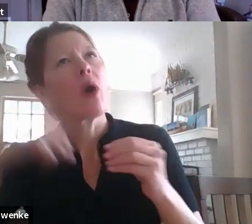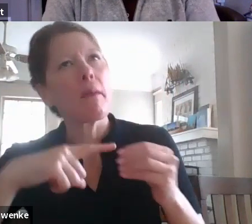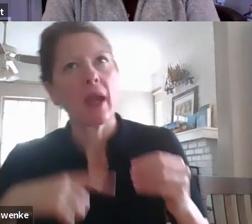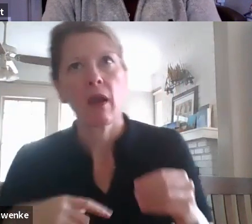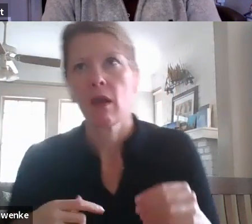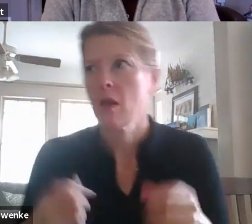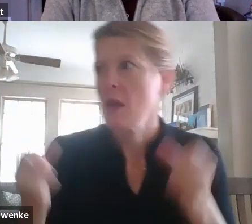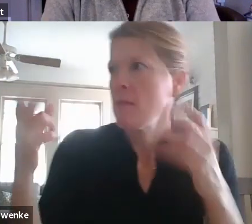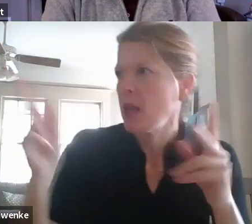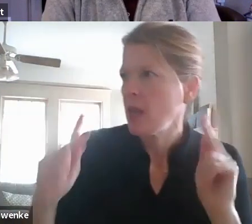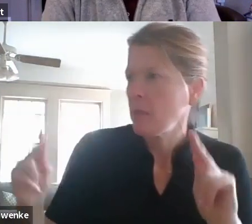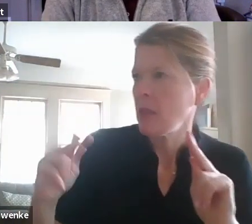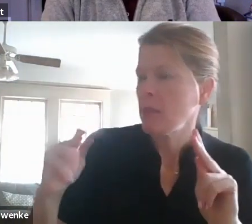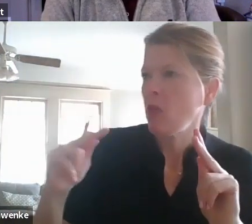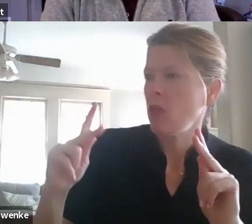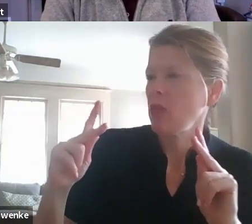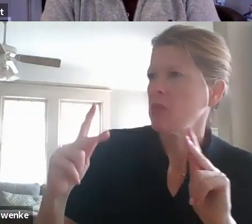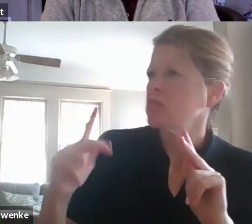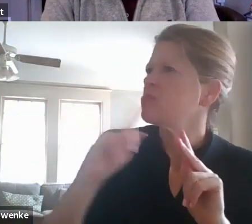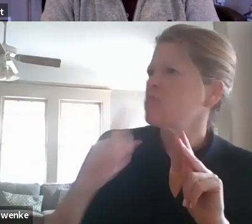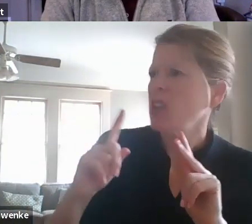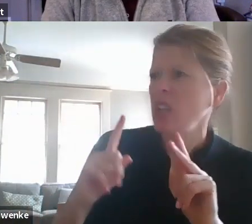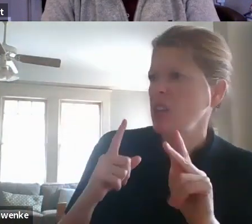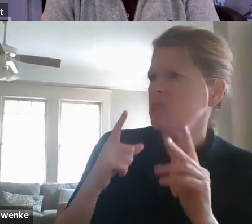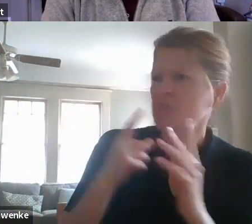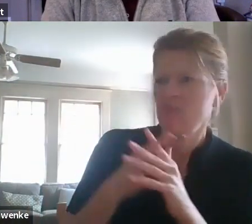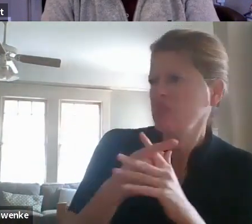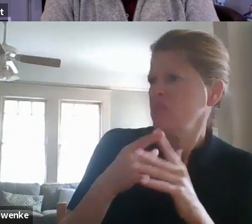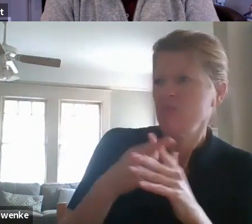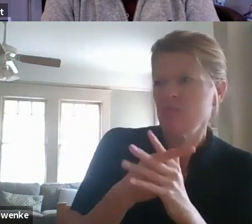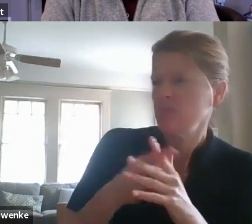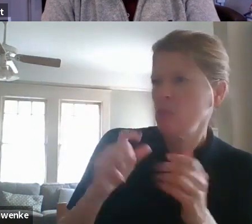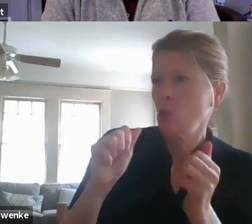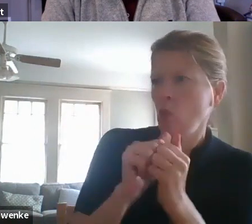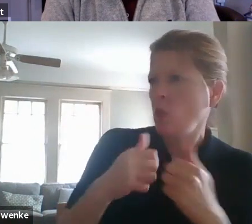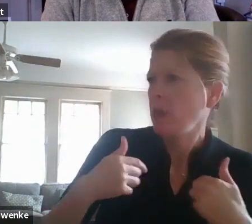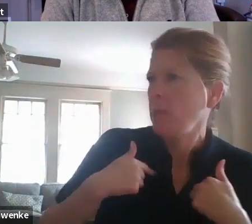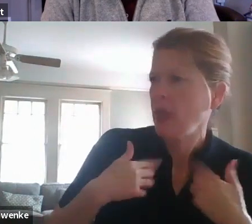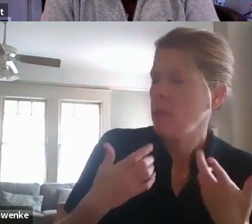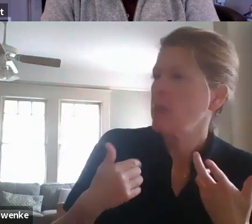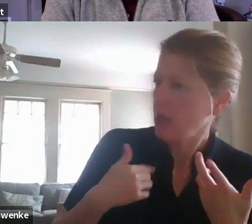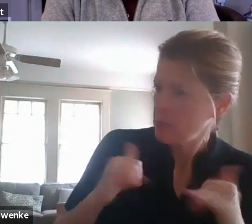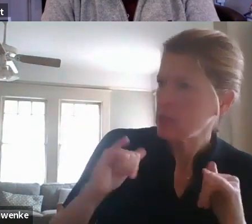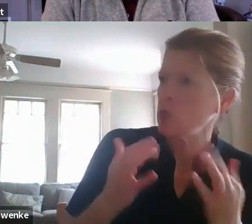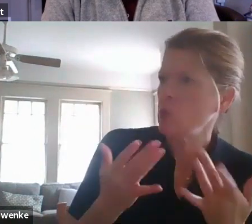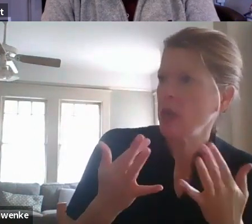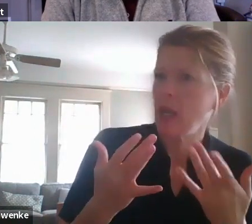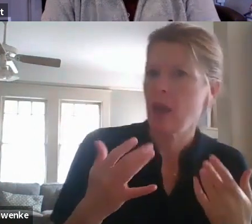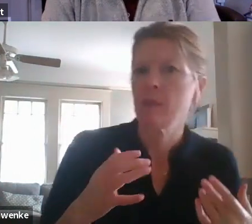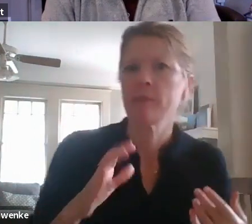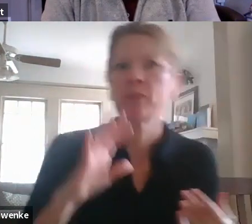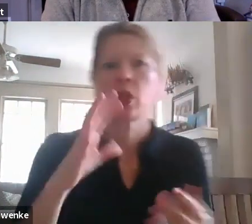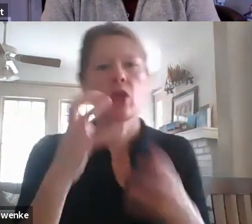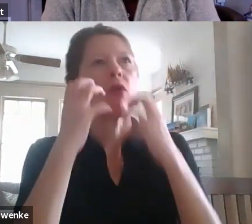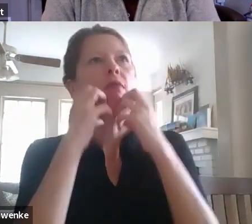your commandments. In your loving kindness, revive me, that I may keep the decrees